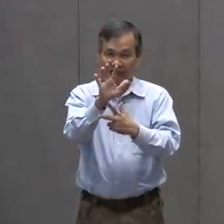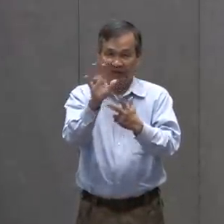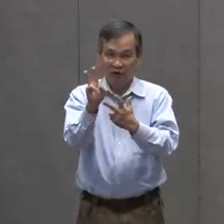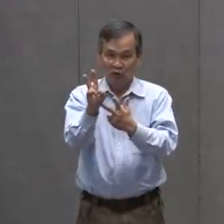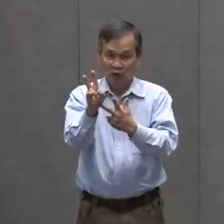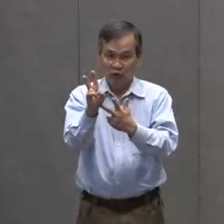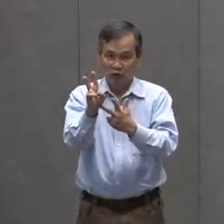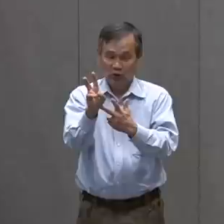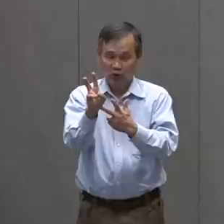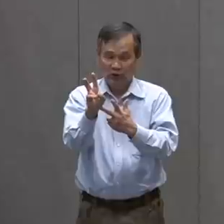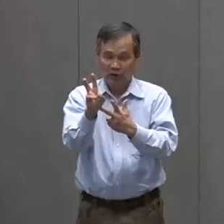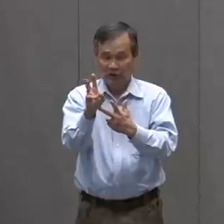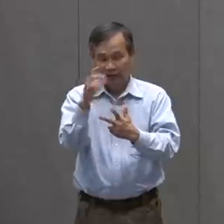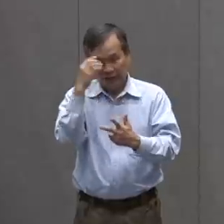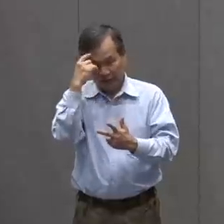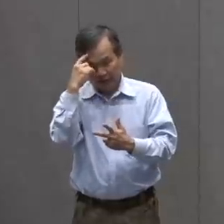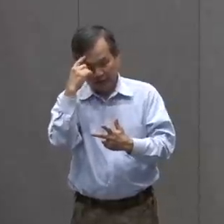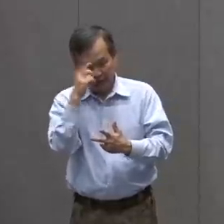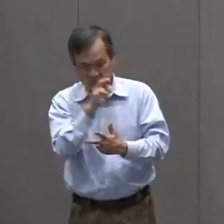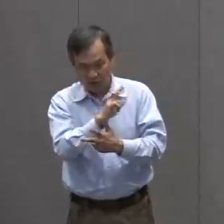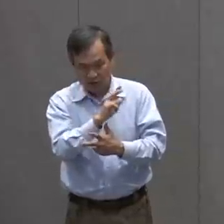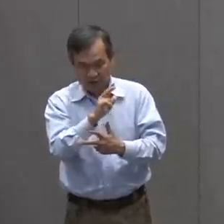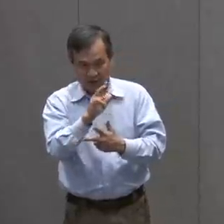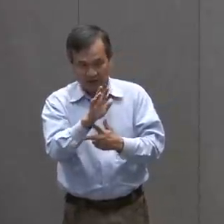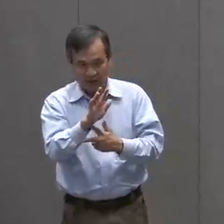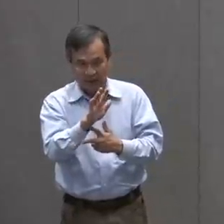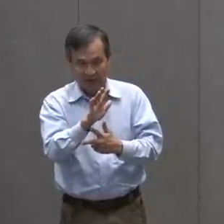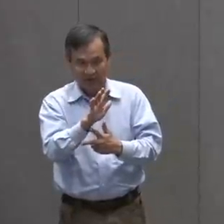3, 5, and 2. So I was trying to do the math really quick in my head. So,